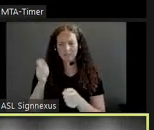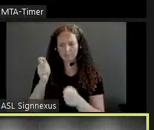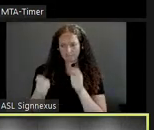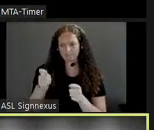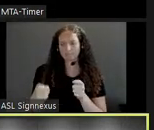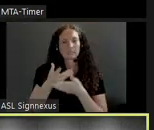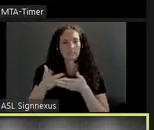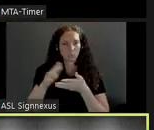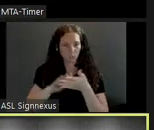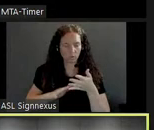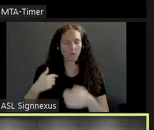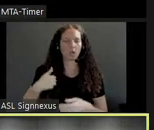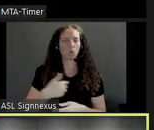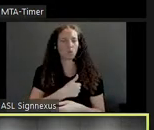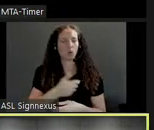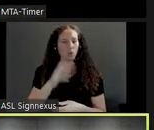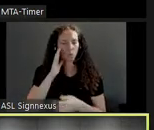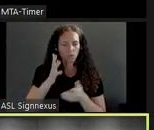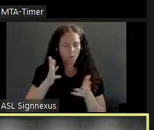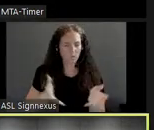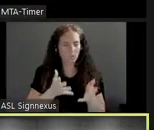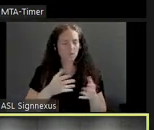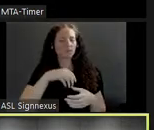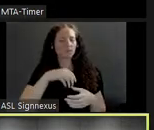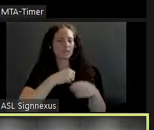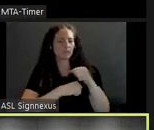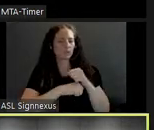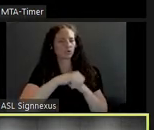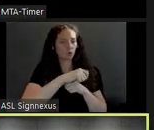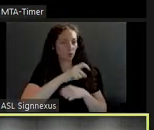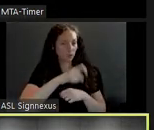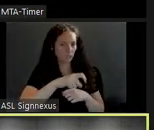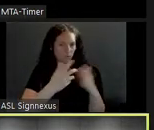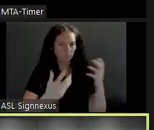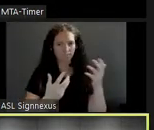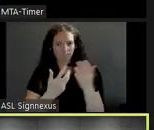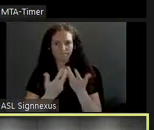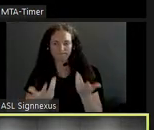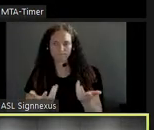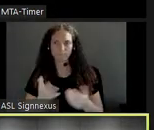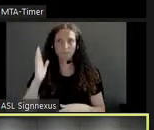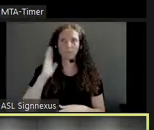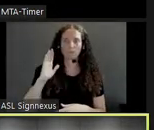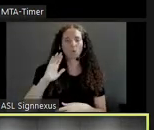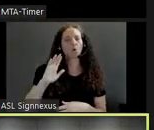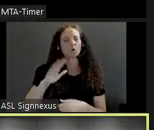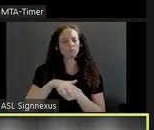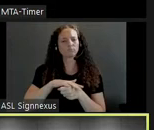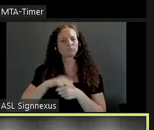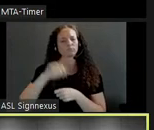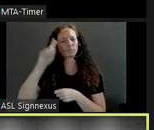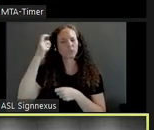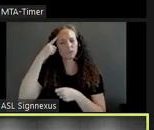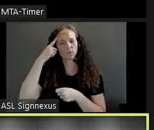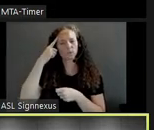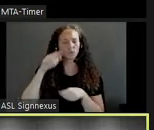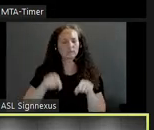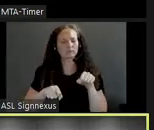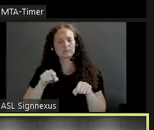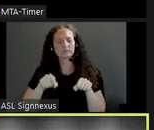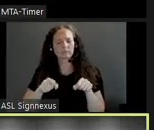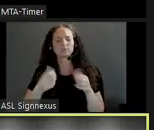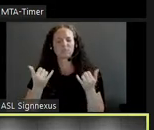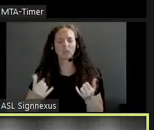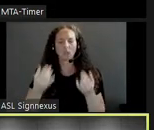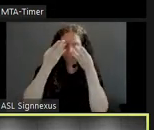push for those infrastructure needs with previously reluctant municipal governments that will benefit Long Island Railroad customers. But